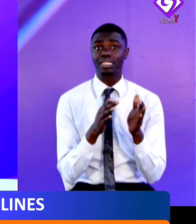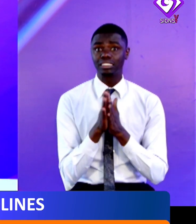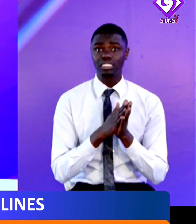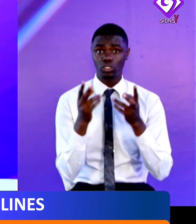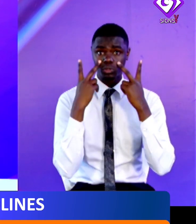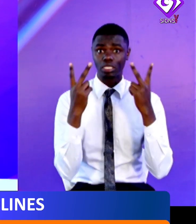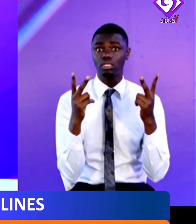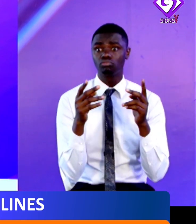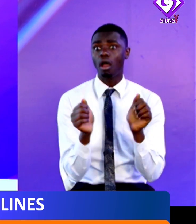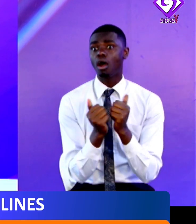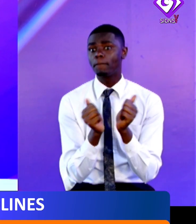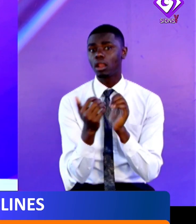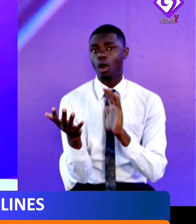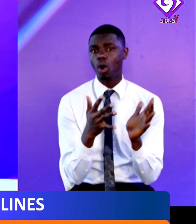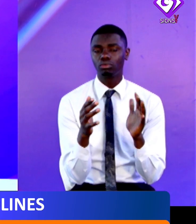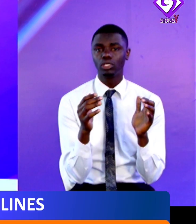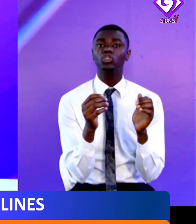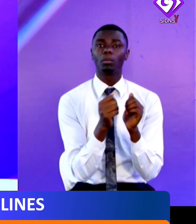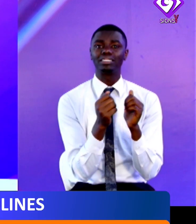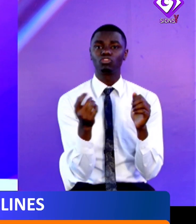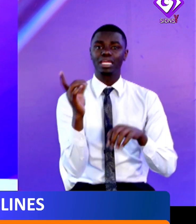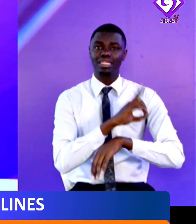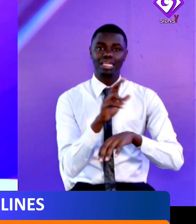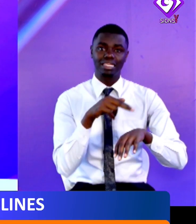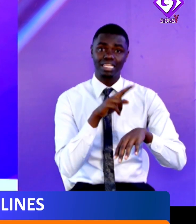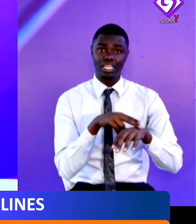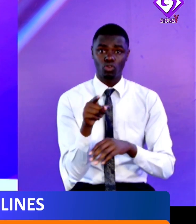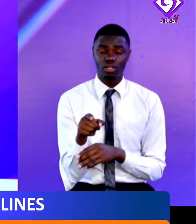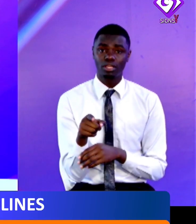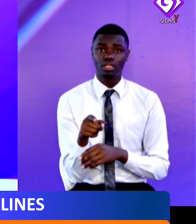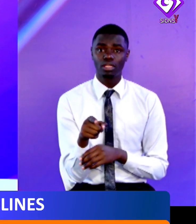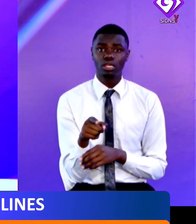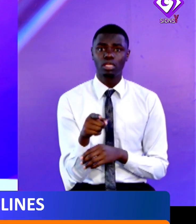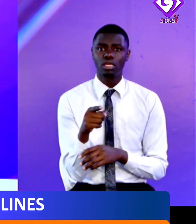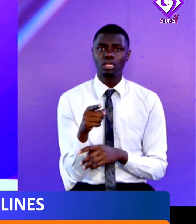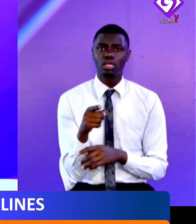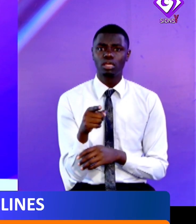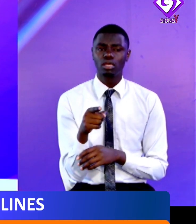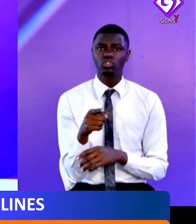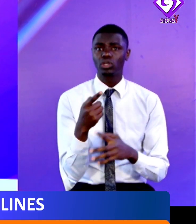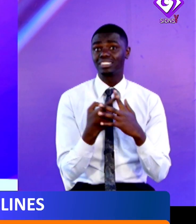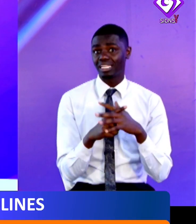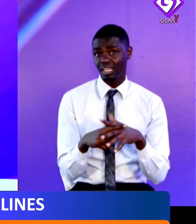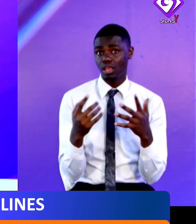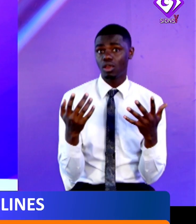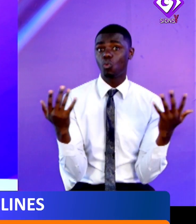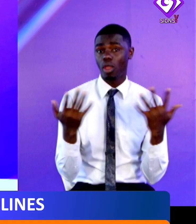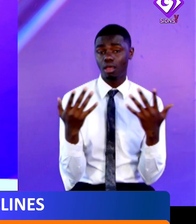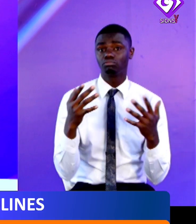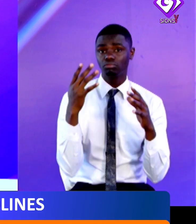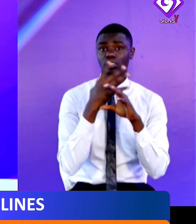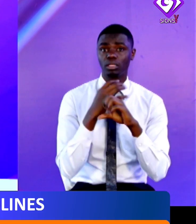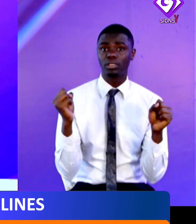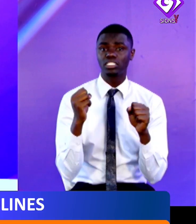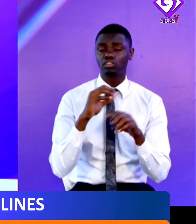pan out. But on the Daily Nation, we have, it is segmented from the crackdown where this started off, where the president forms